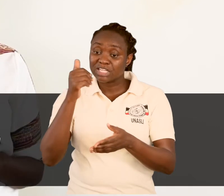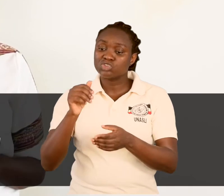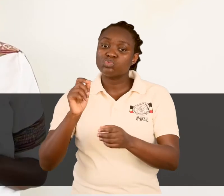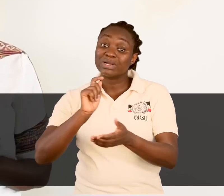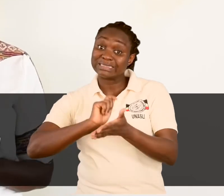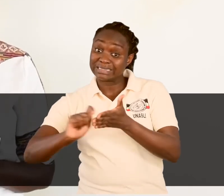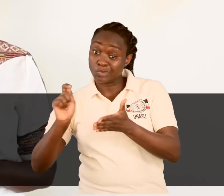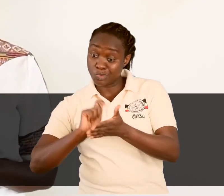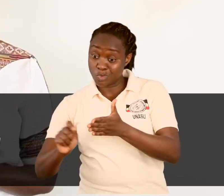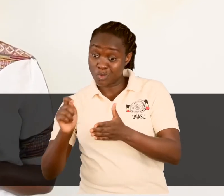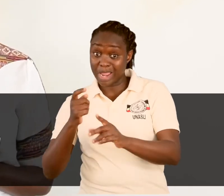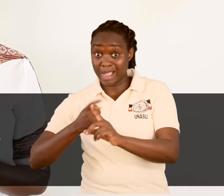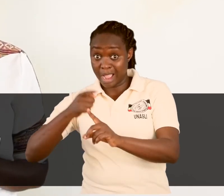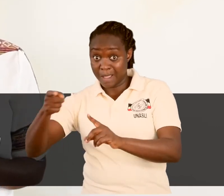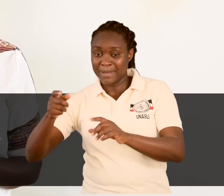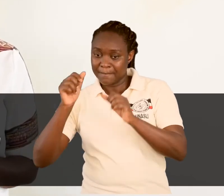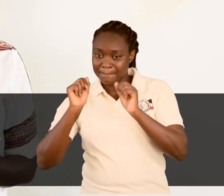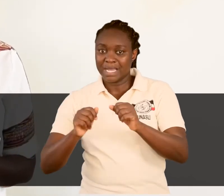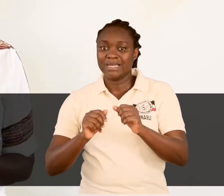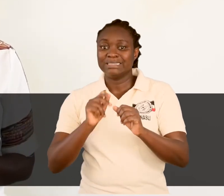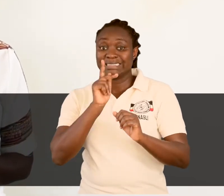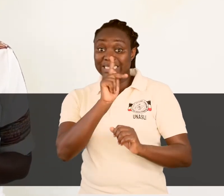with a capital letter.